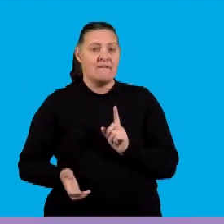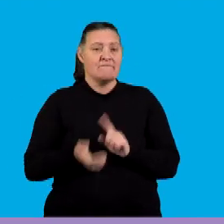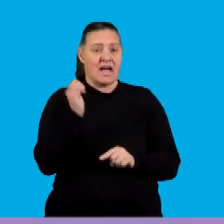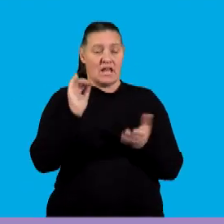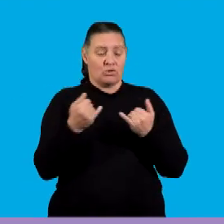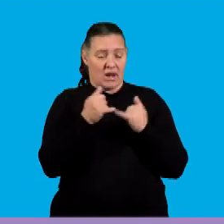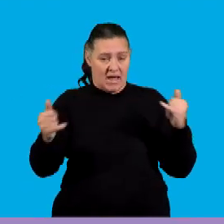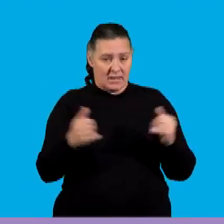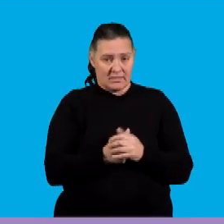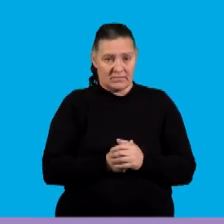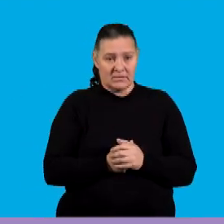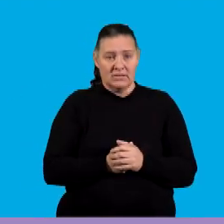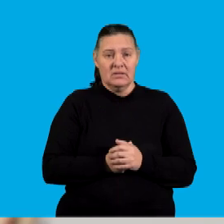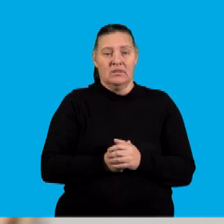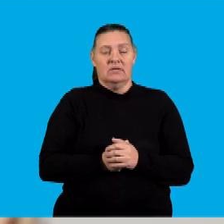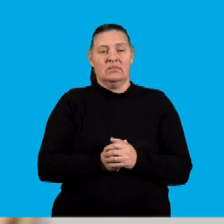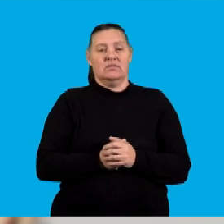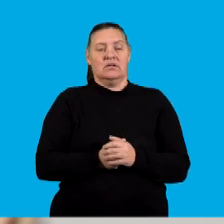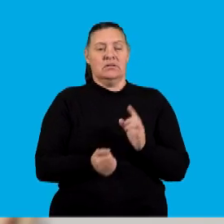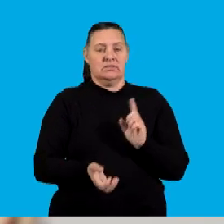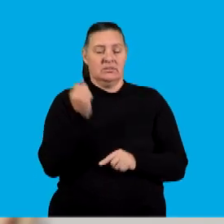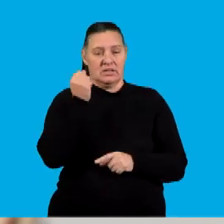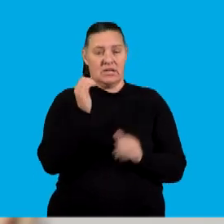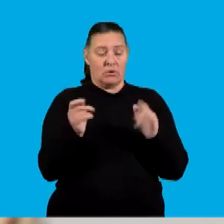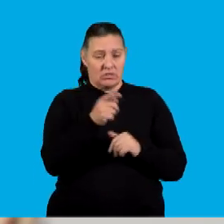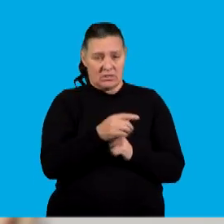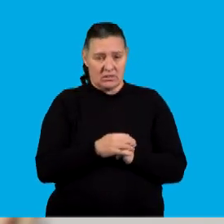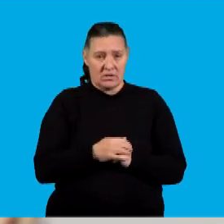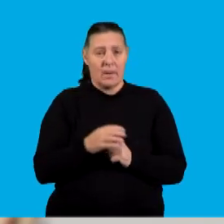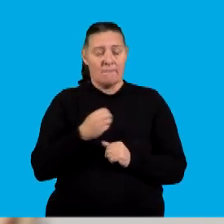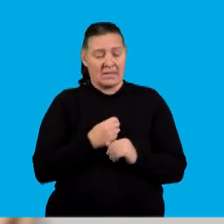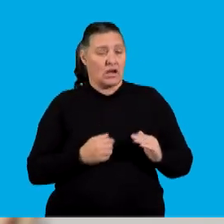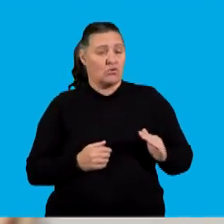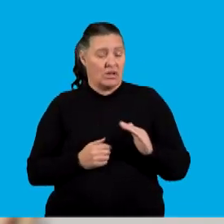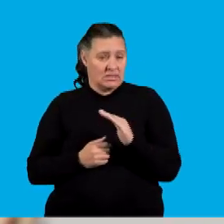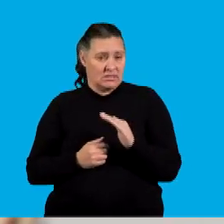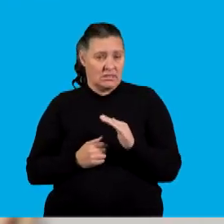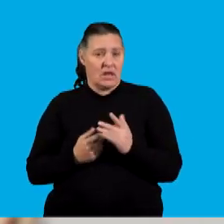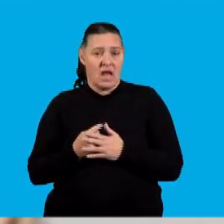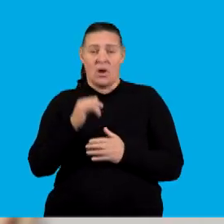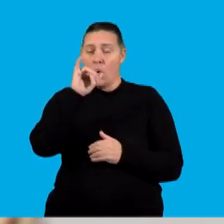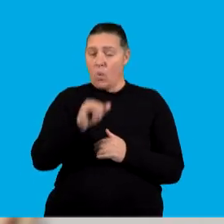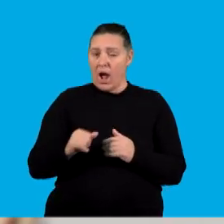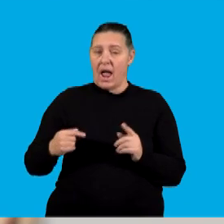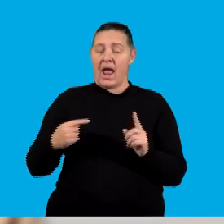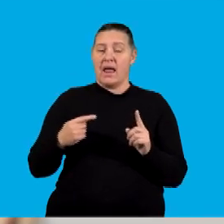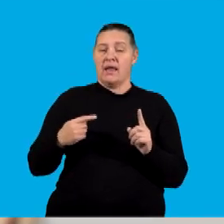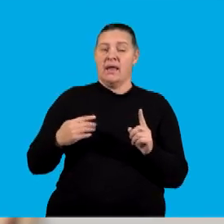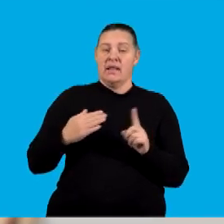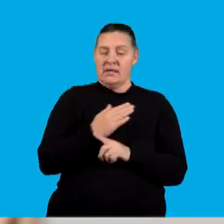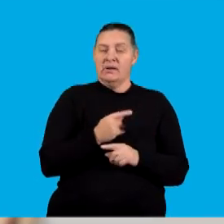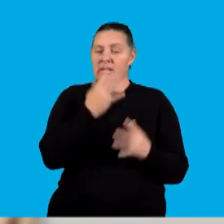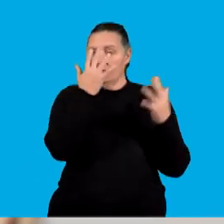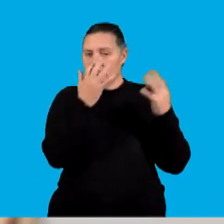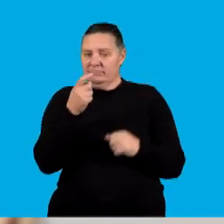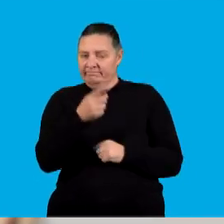this line. Now for us to find an equation, remember we need the gradient and the y-intercept. So let's calculate